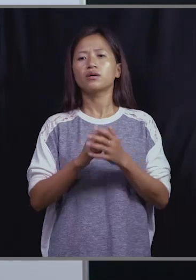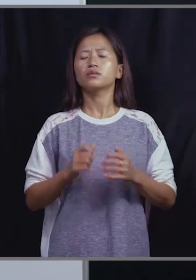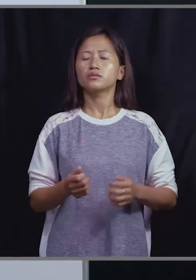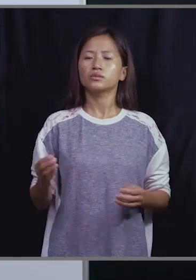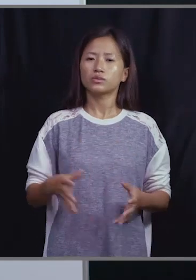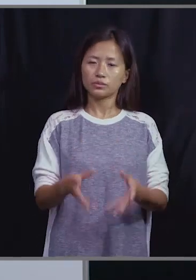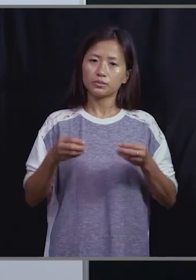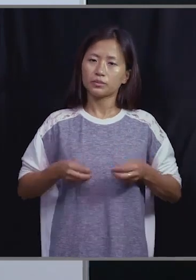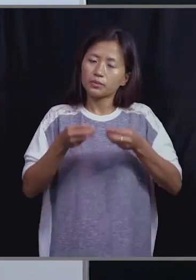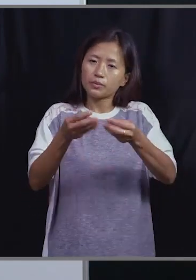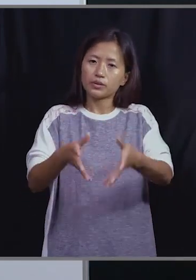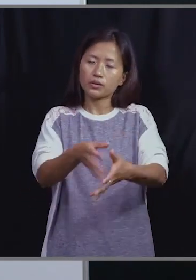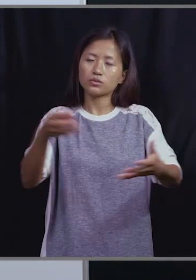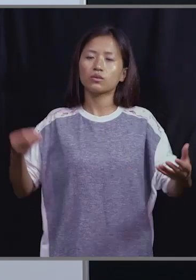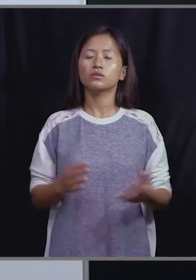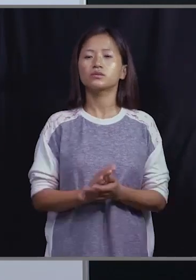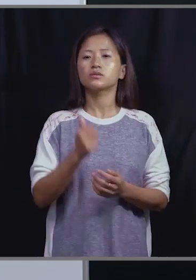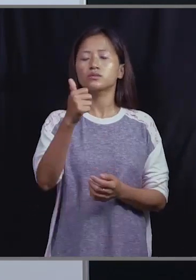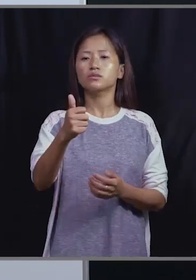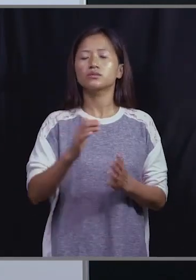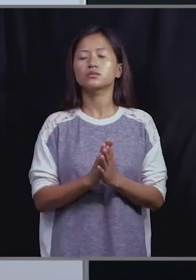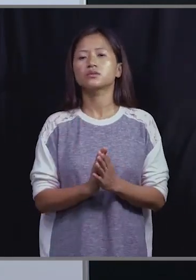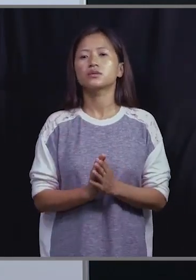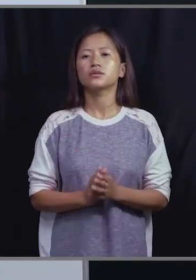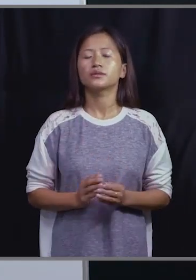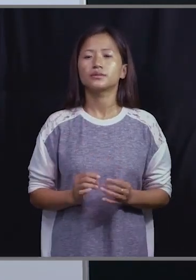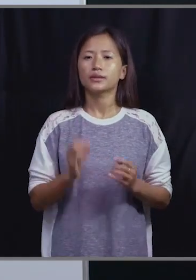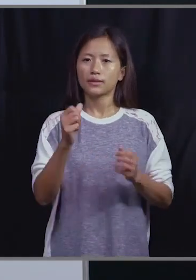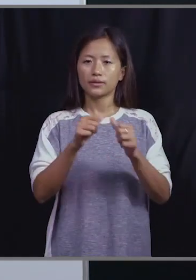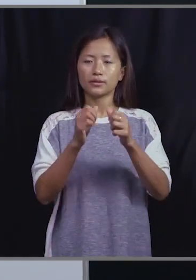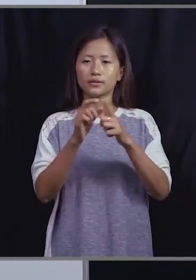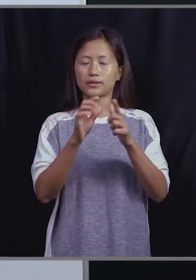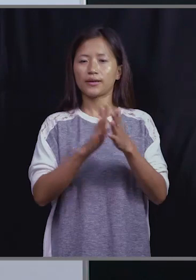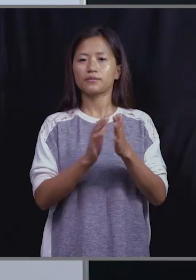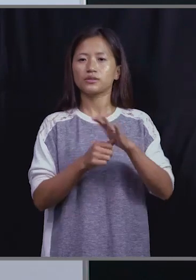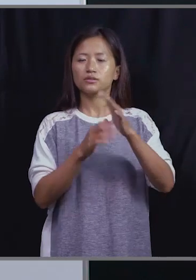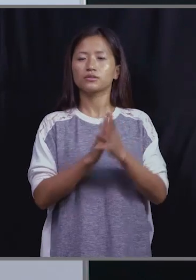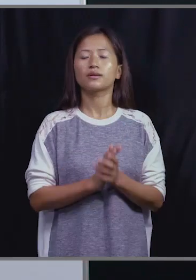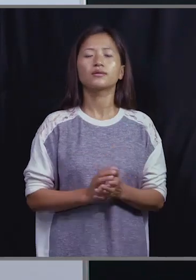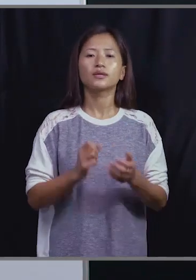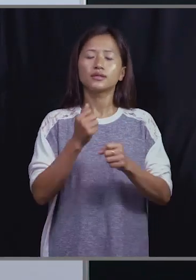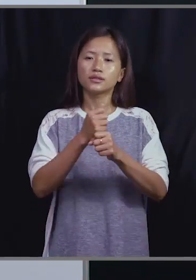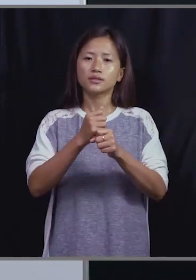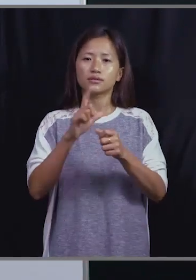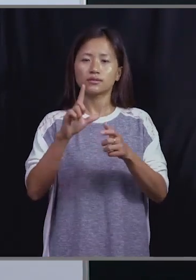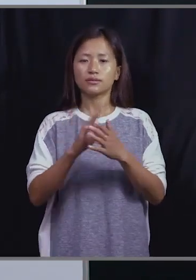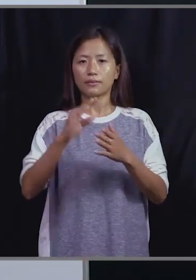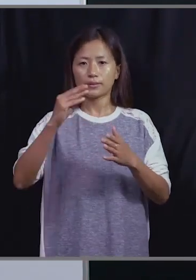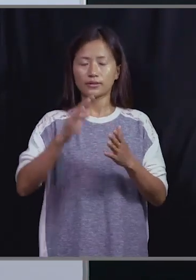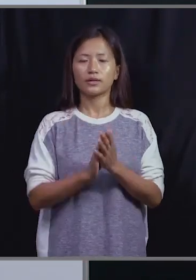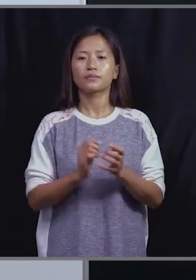good administration, he introduced 2 policies. That is, first is glasnost, second is